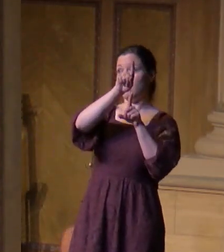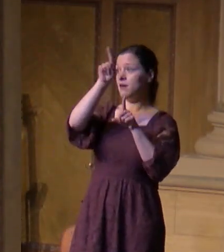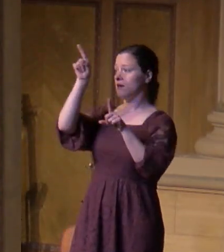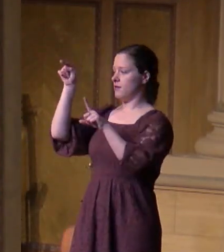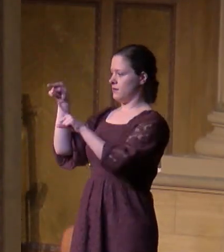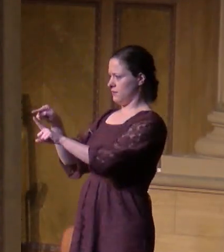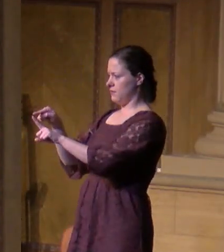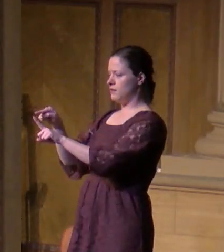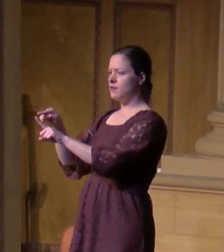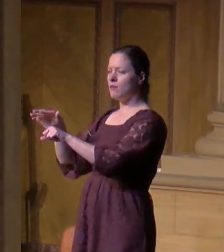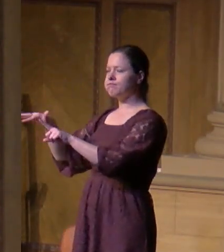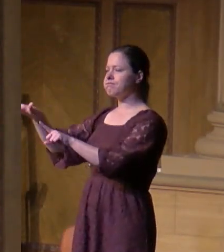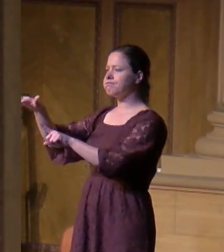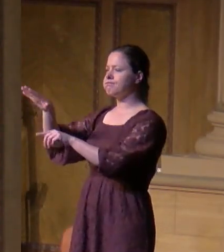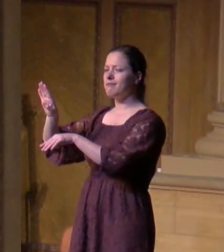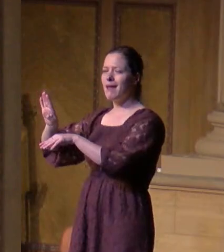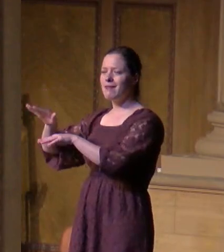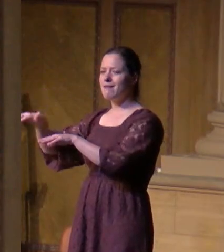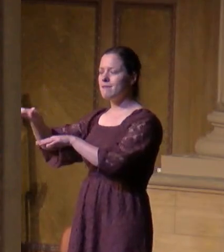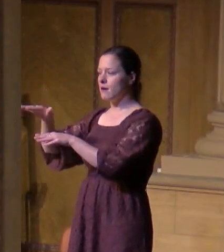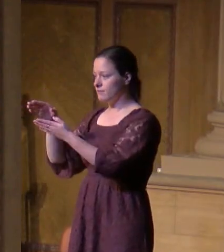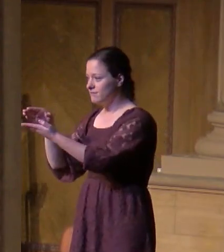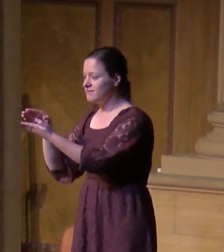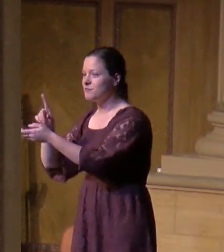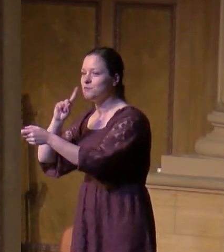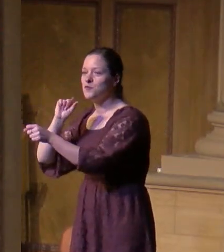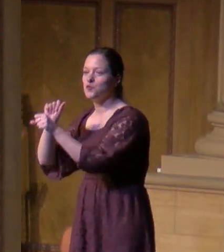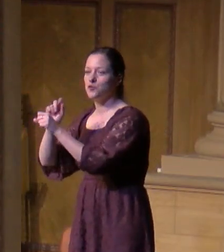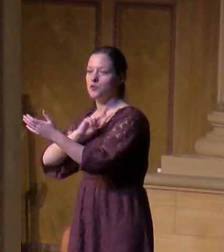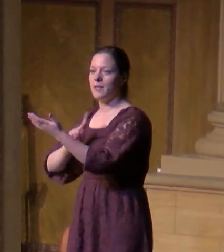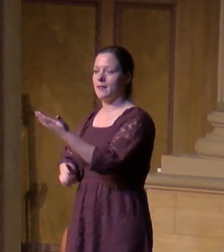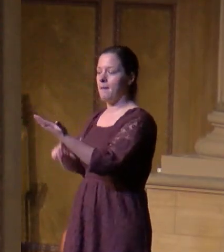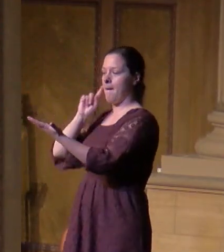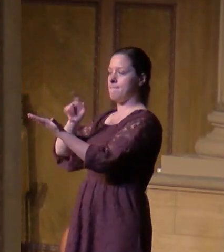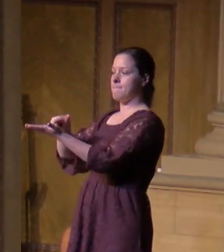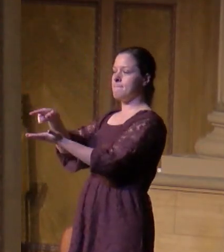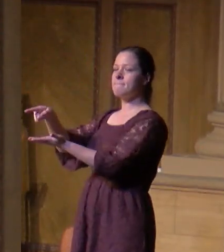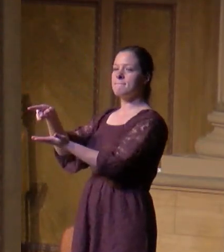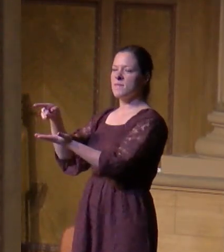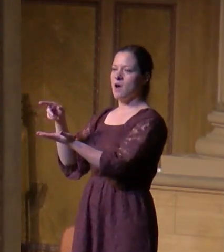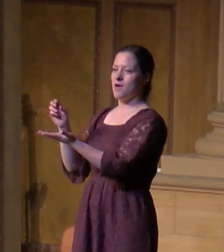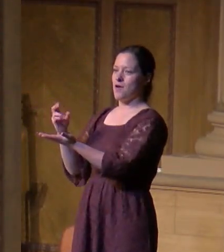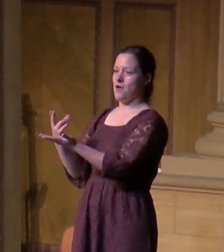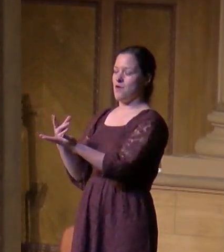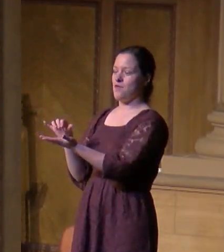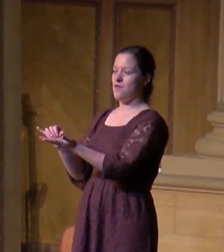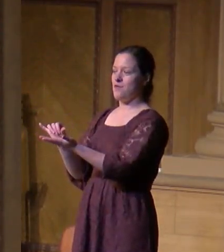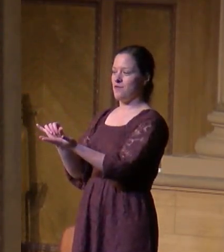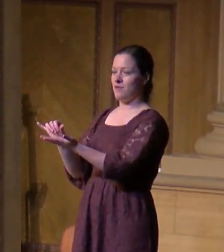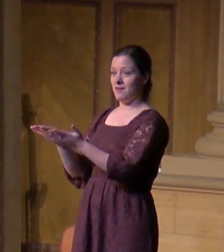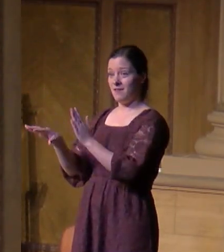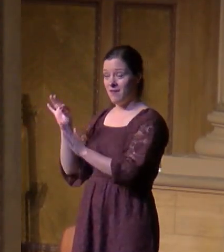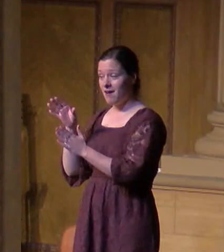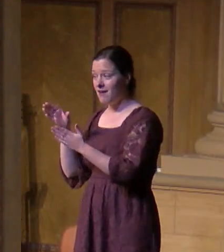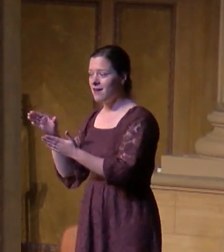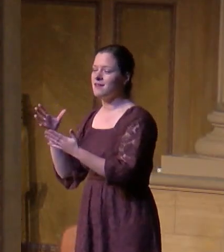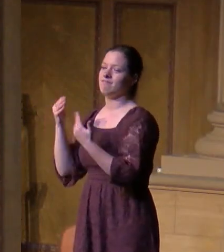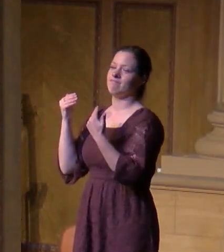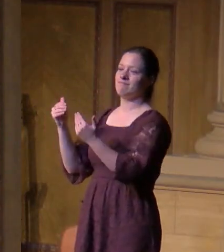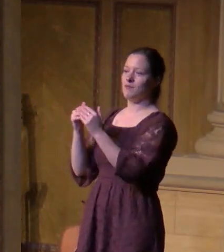rural hick town called Bethlehem and that's where the true king was and they find him and they worship